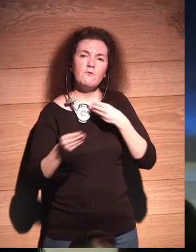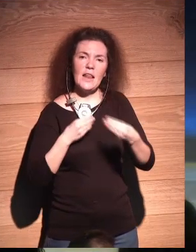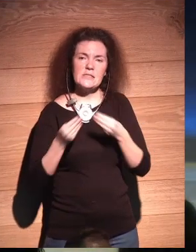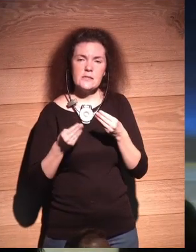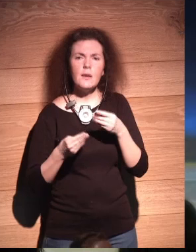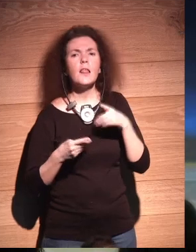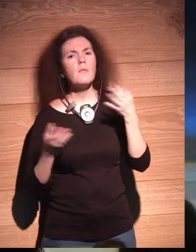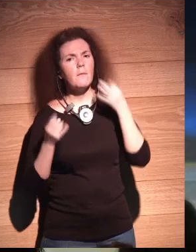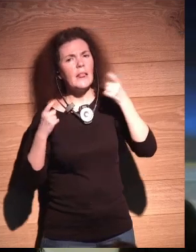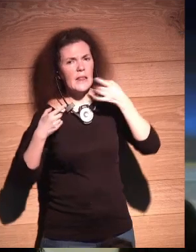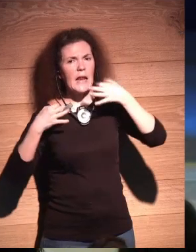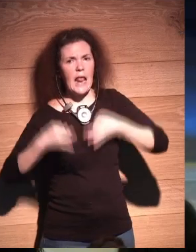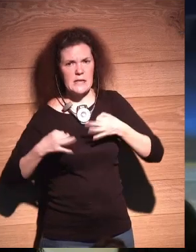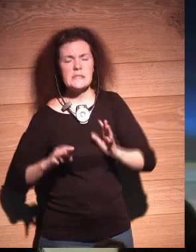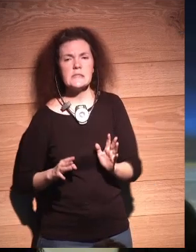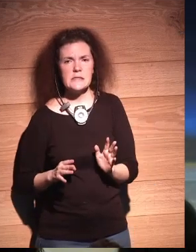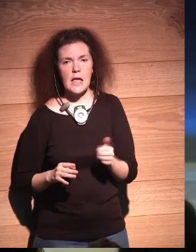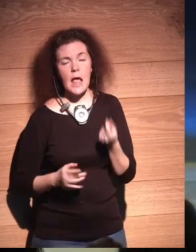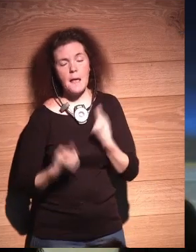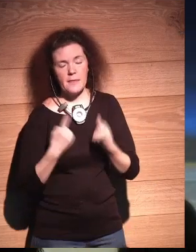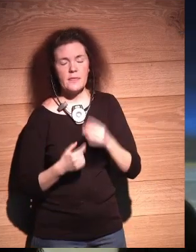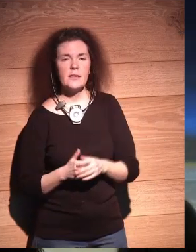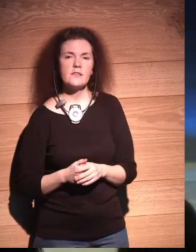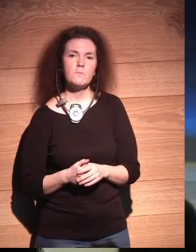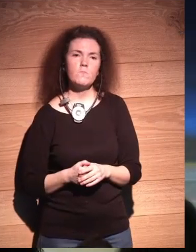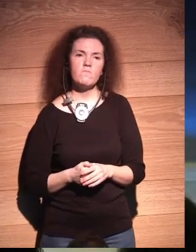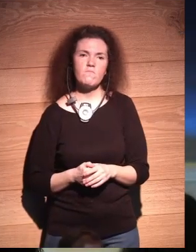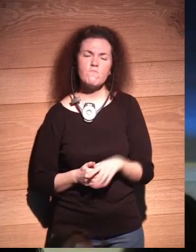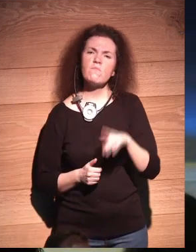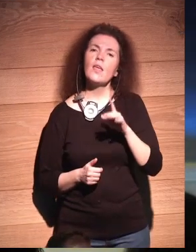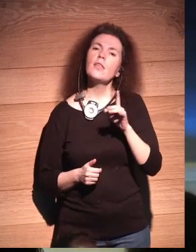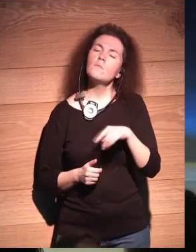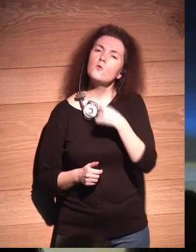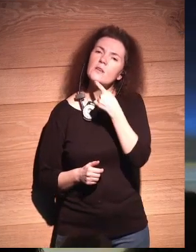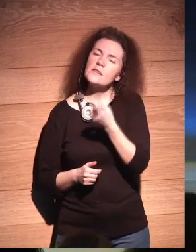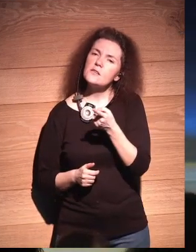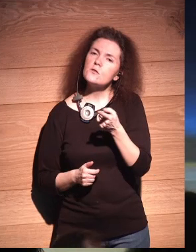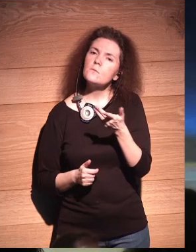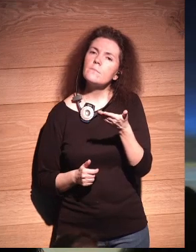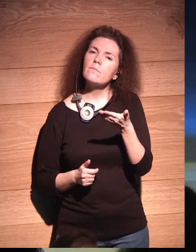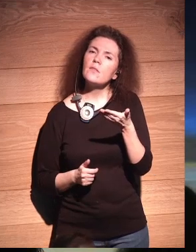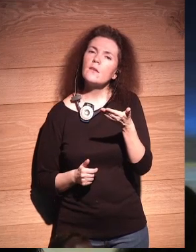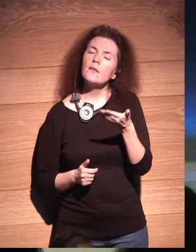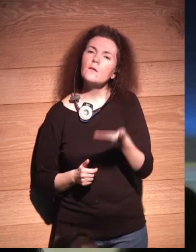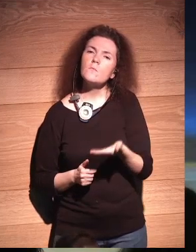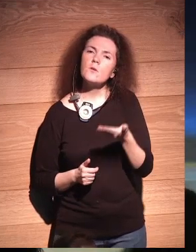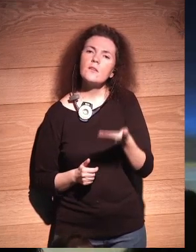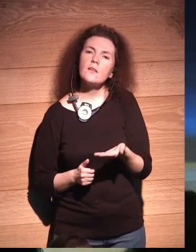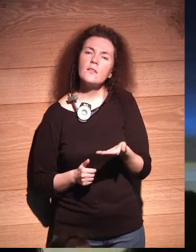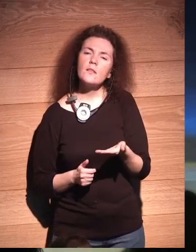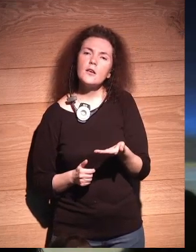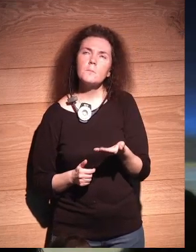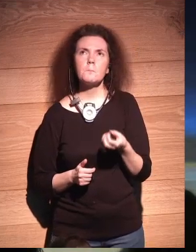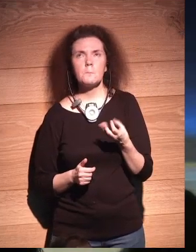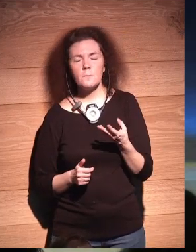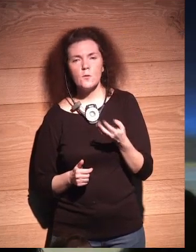somewhat. Mm-hmm. Sometimes. Sometimes. And also you mentioned the importance that some of the projects came out of a mistake.